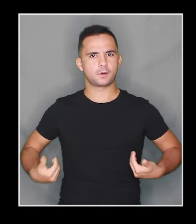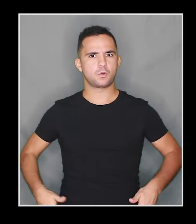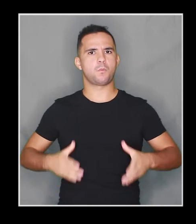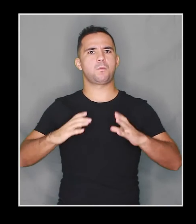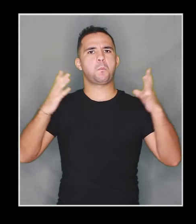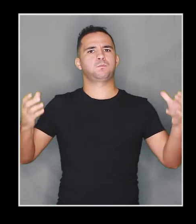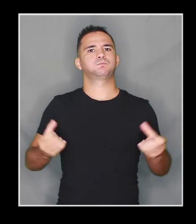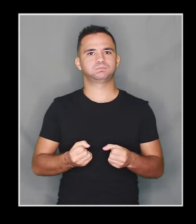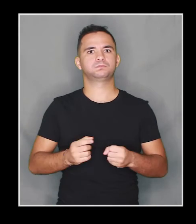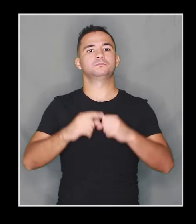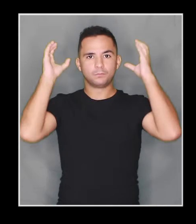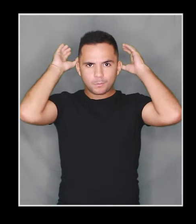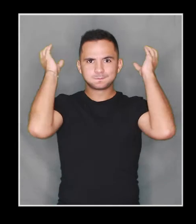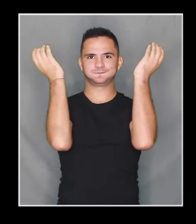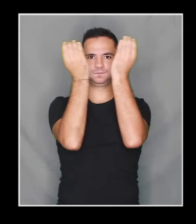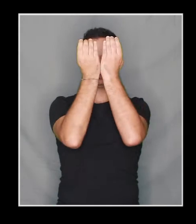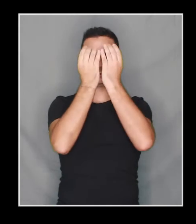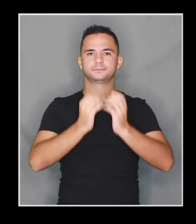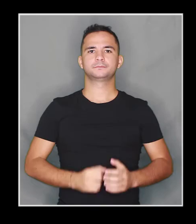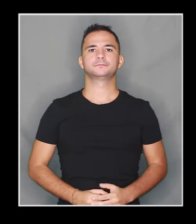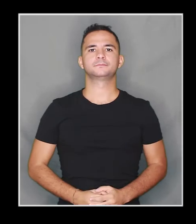They often wear trousers and turban.